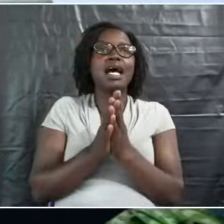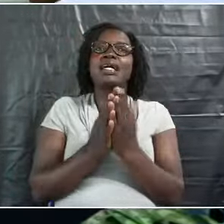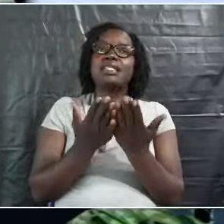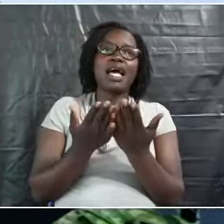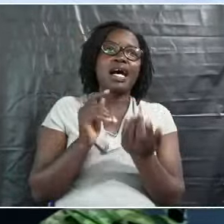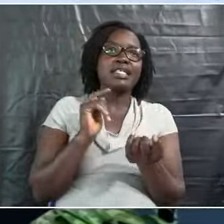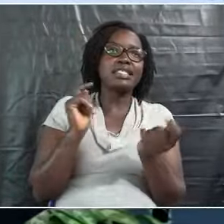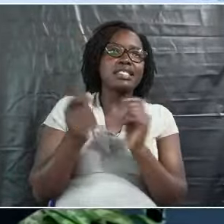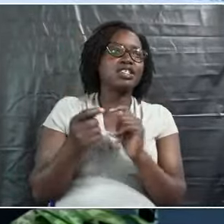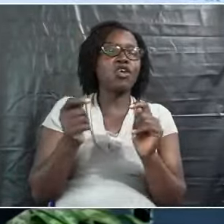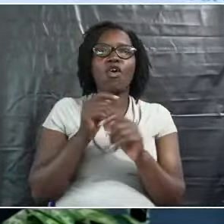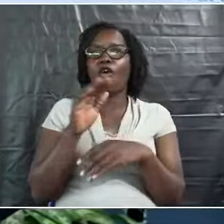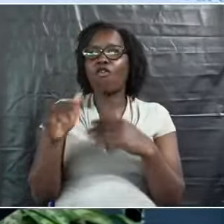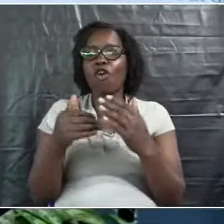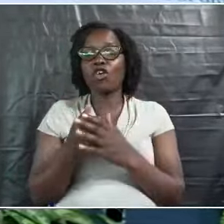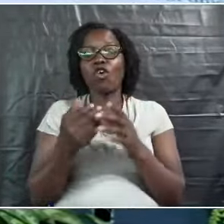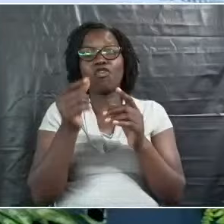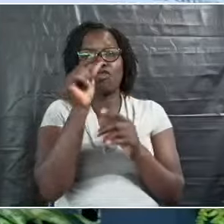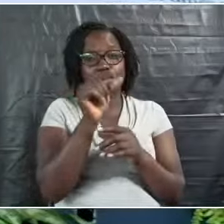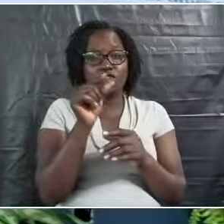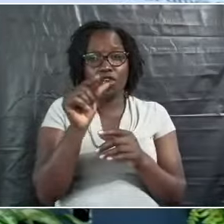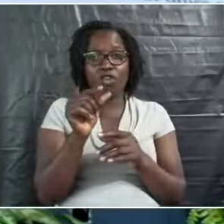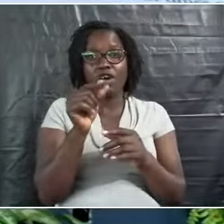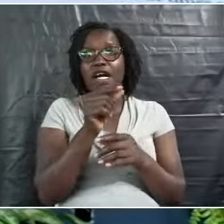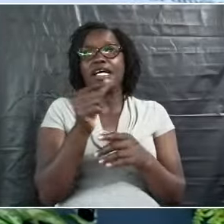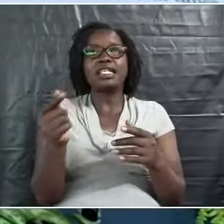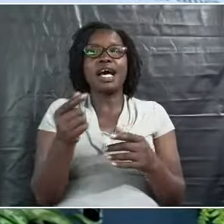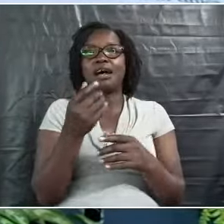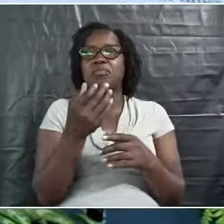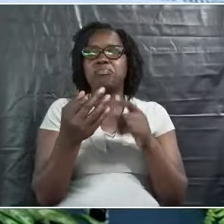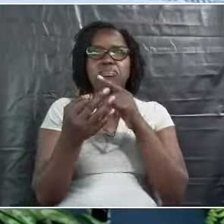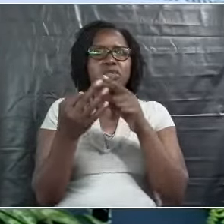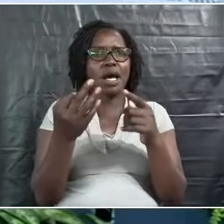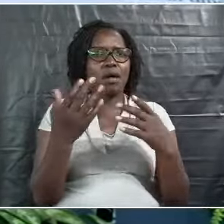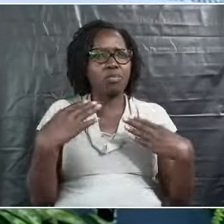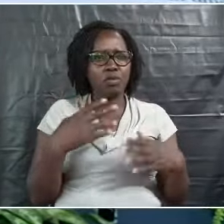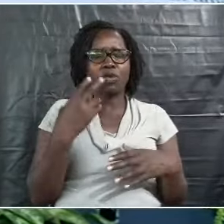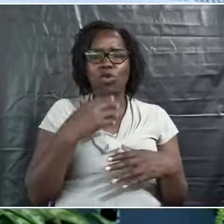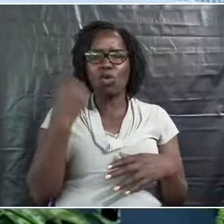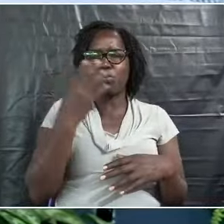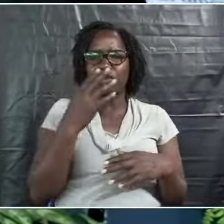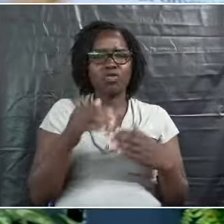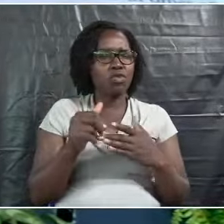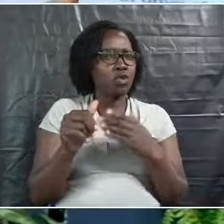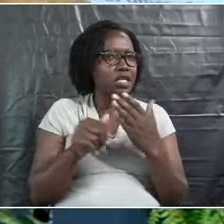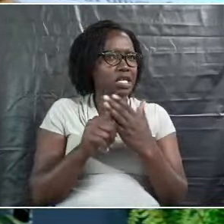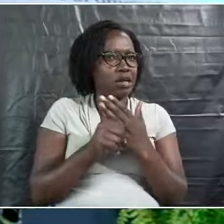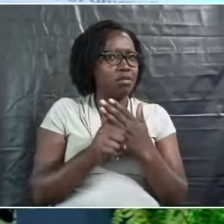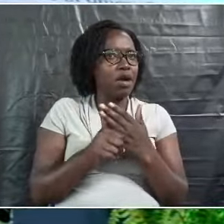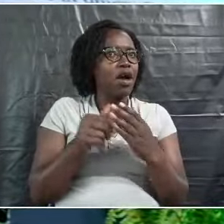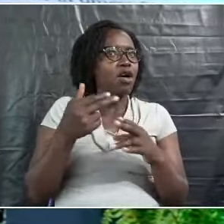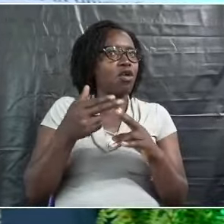of it all, that we who wear this beautiful name we call Christian,